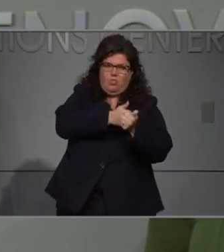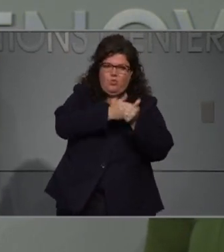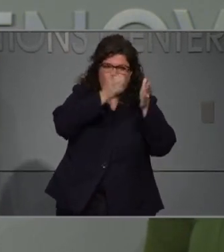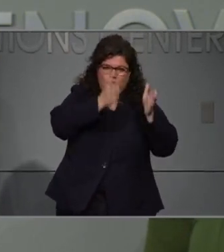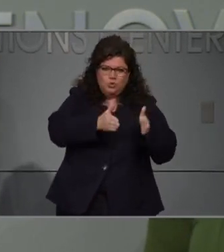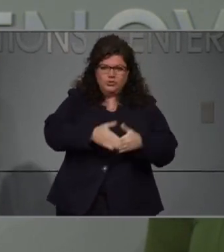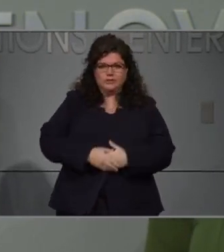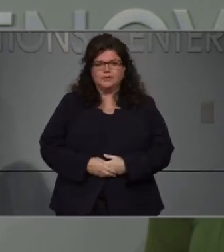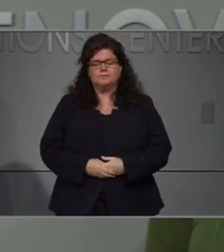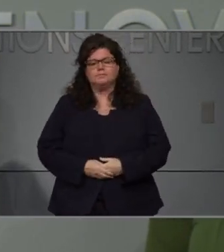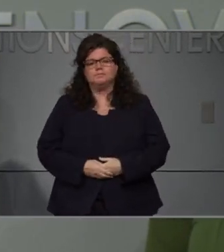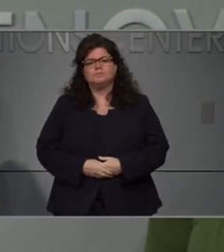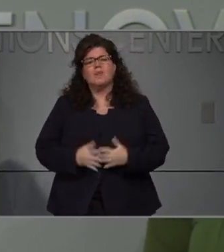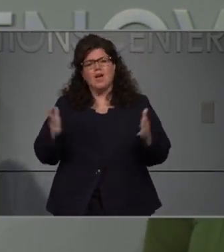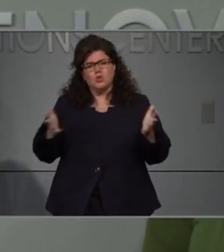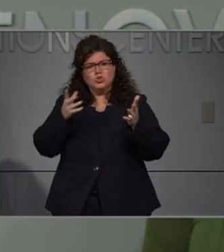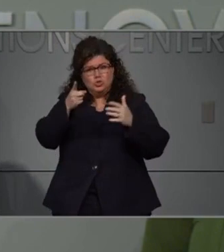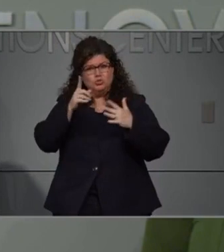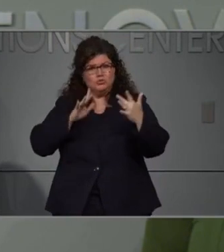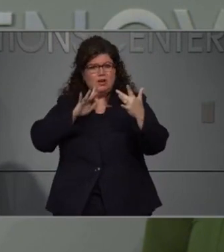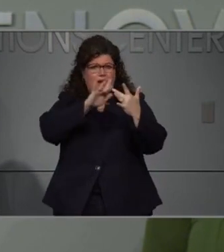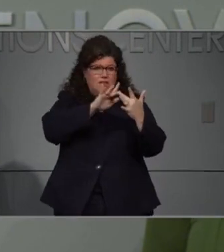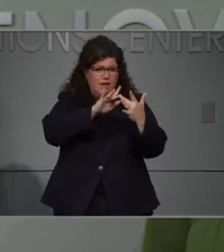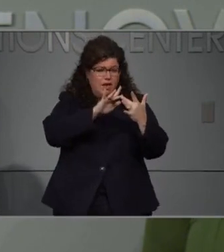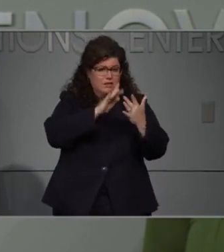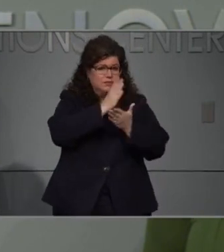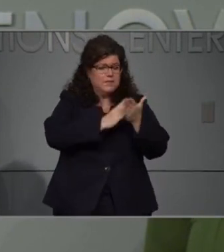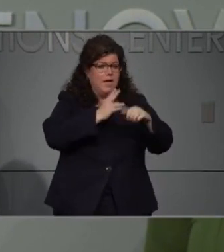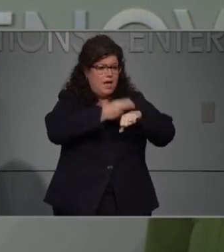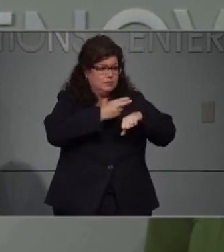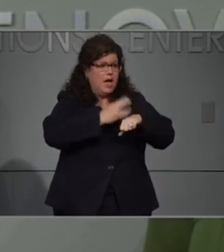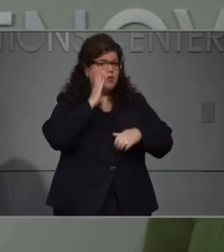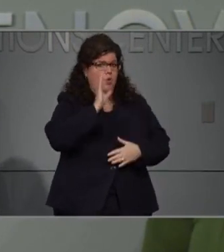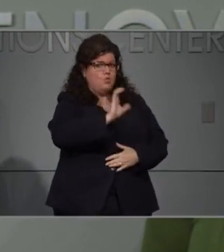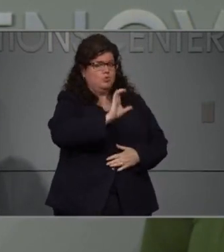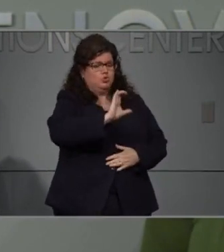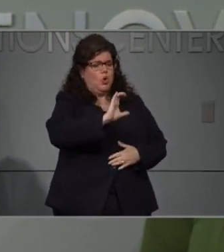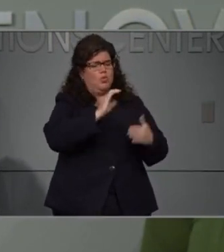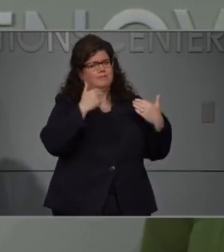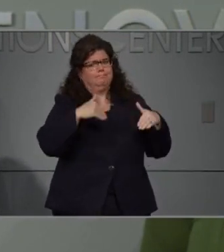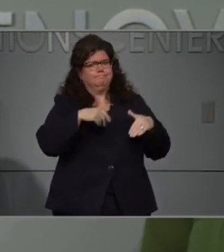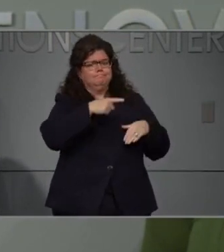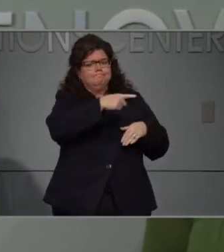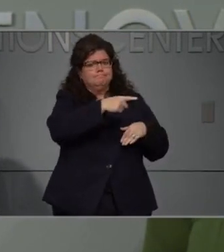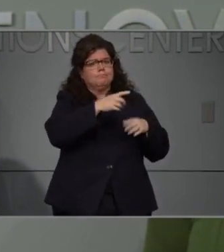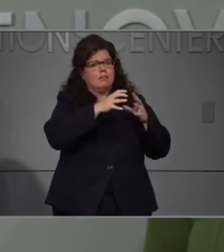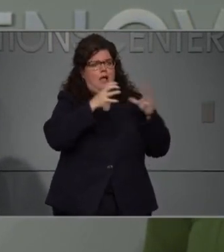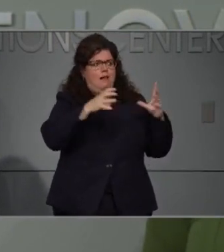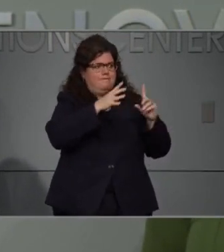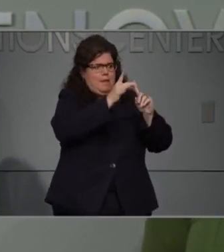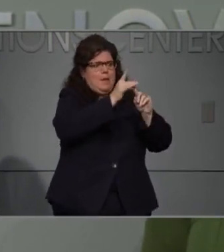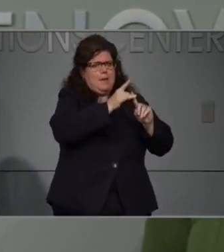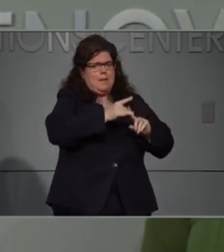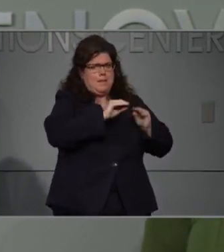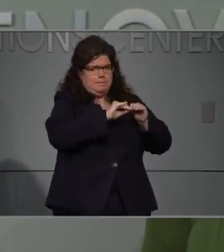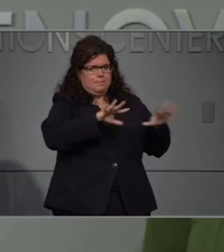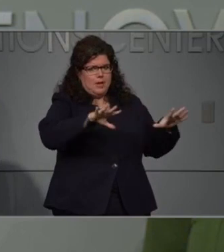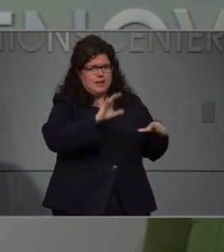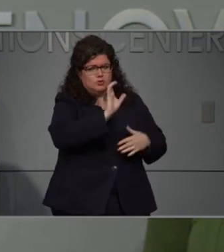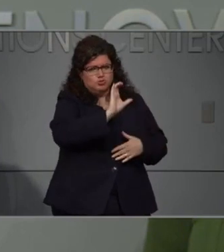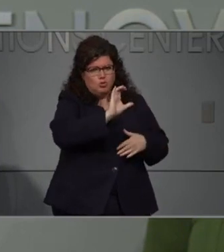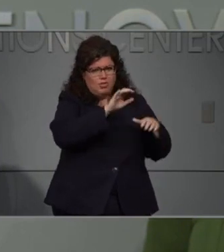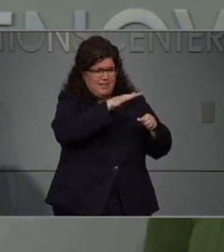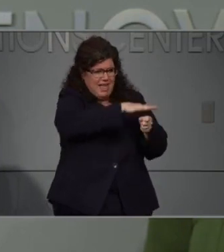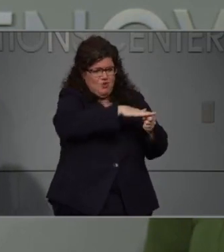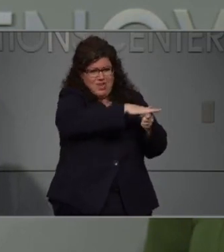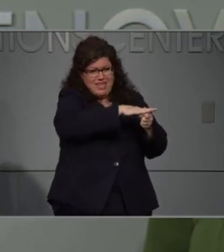with some of our hospitals, particularly in the Charlotte area, who I know are seeing a lot of cases of COVID-19 and some